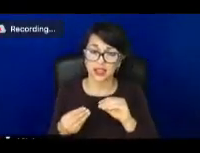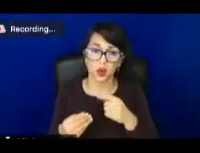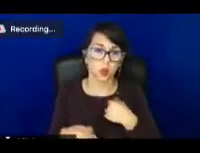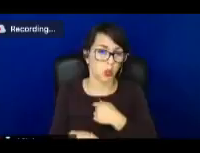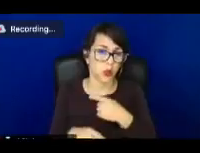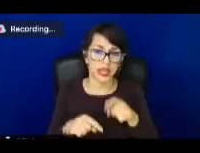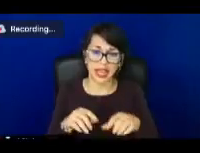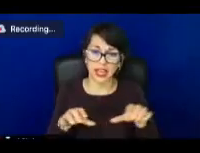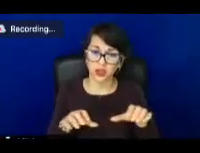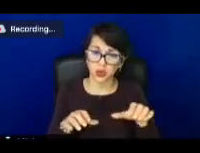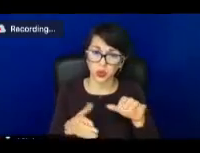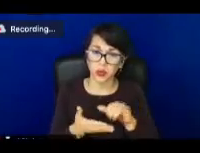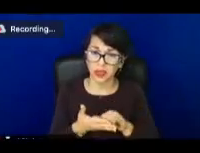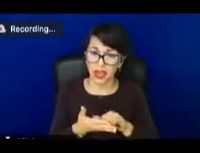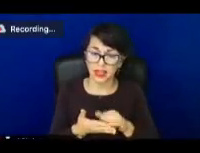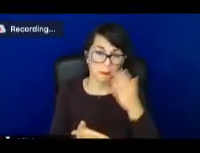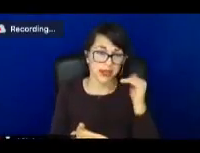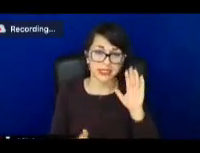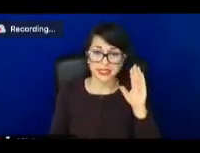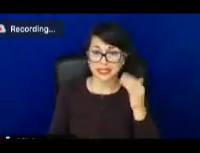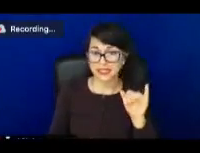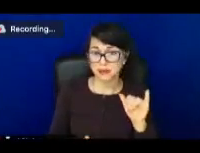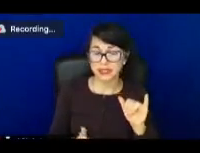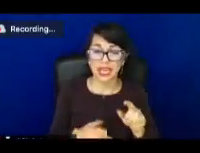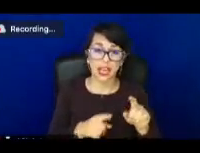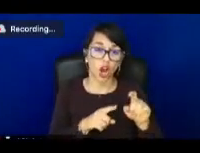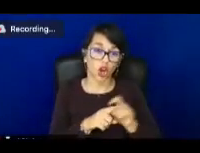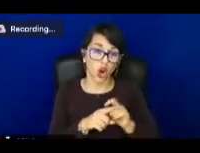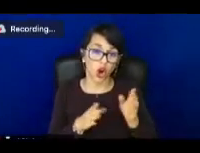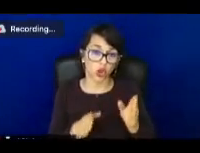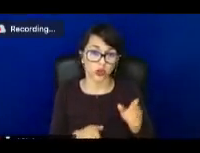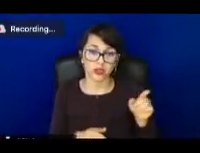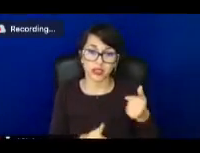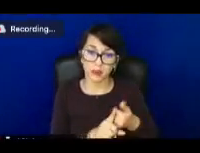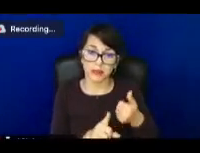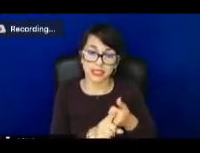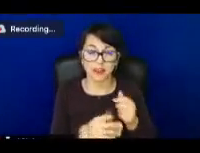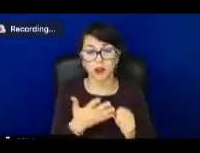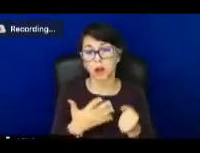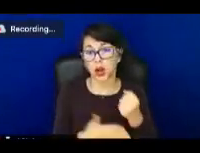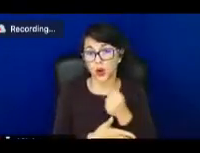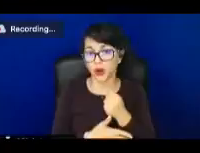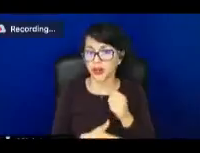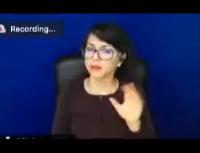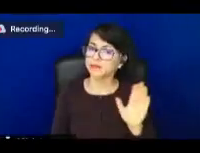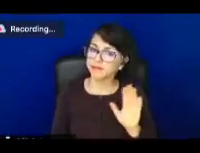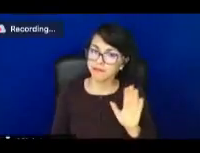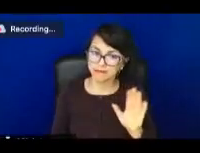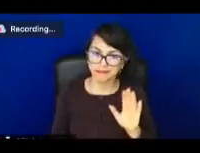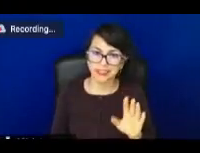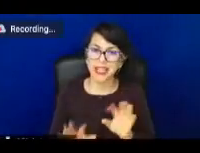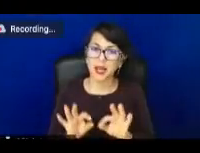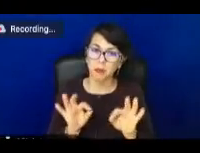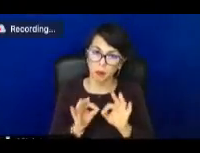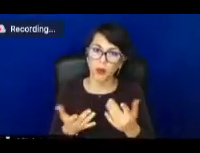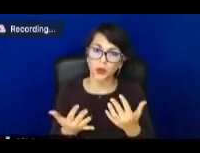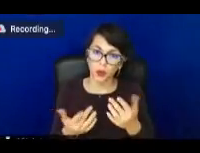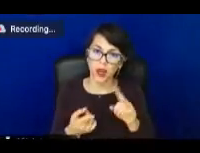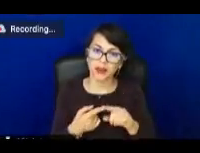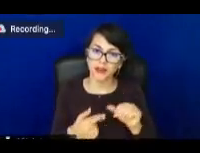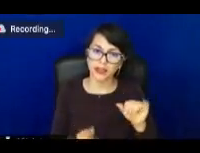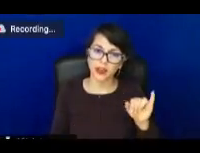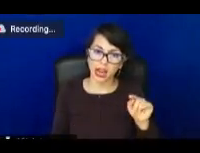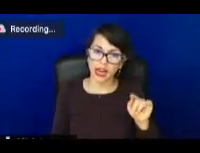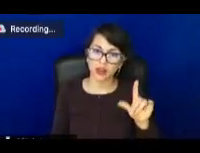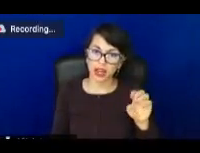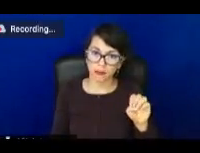seems like you have preferential treatment to everything that's already been submitted. So, and that's why we've had to wait until the COI table is done. We can't look